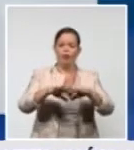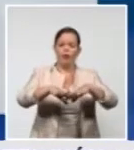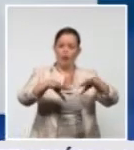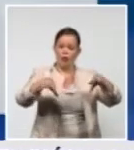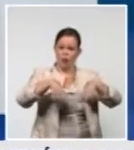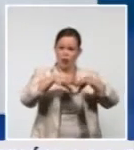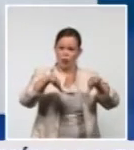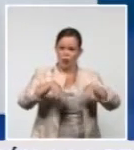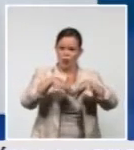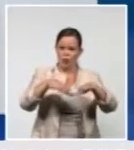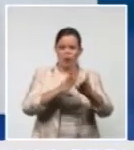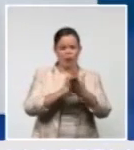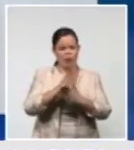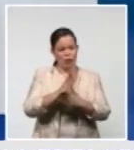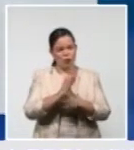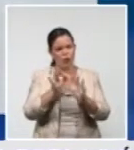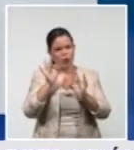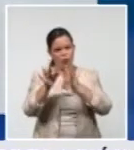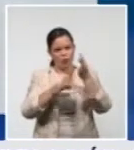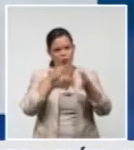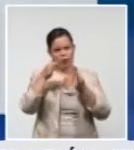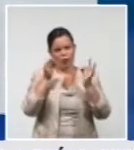in that municipality.